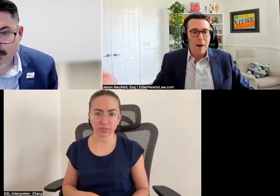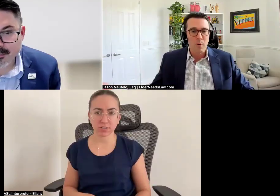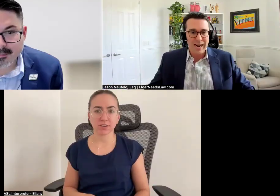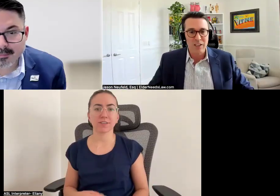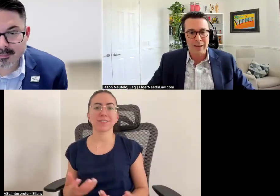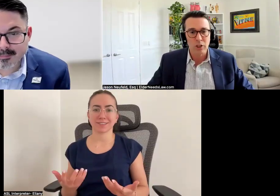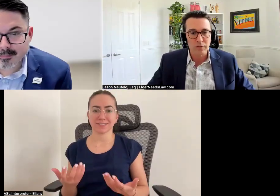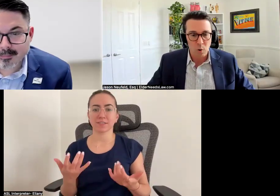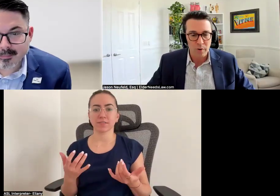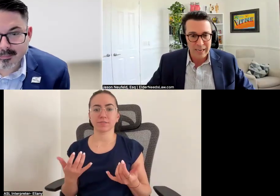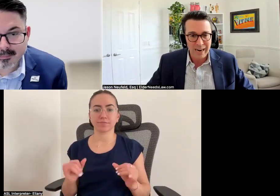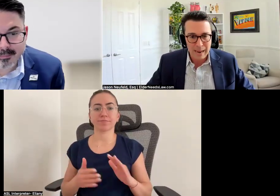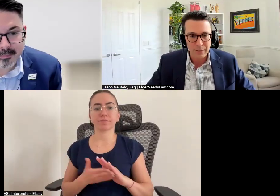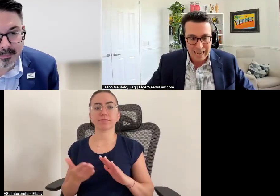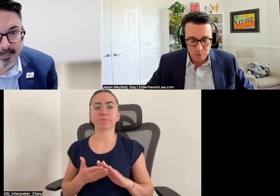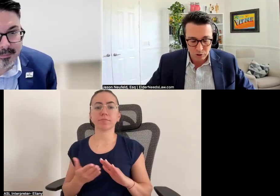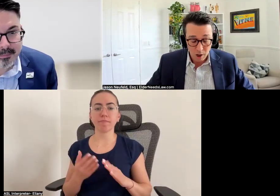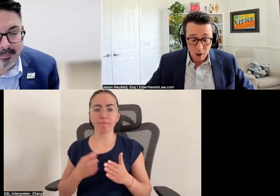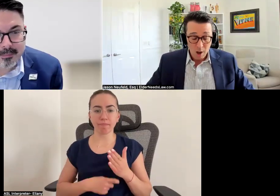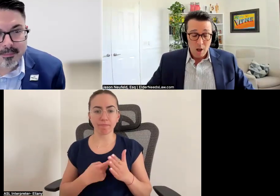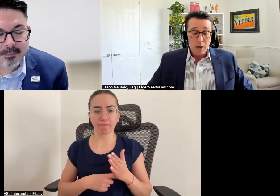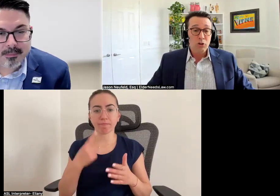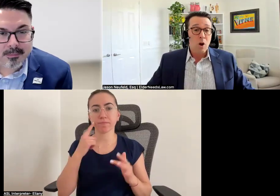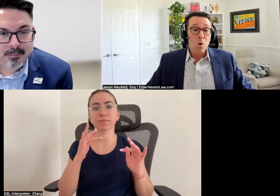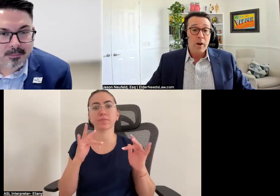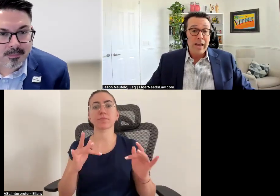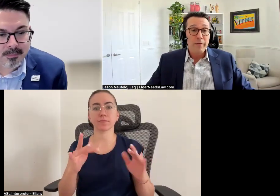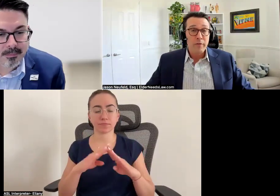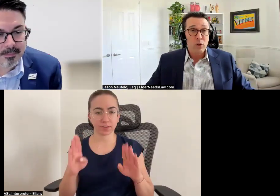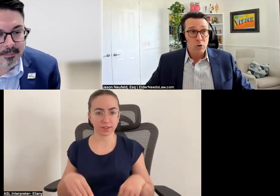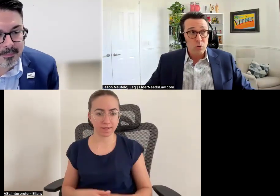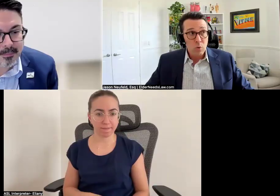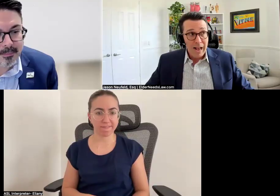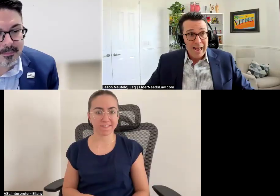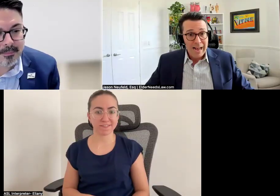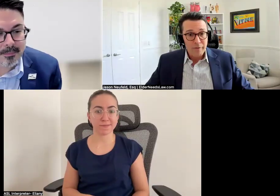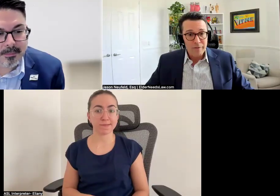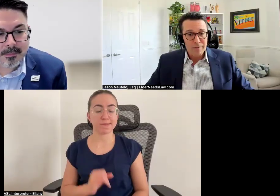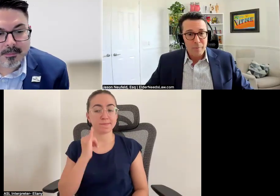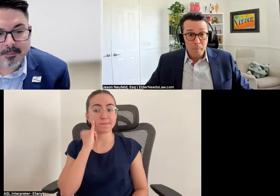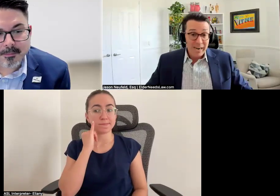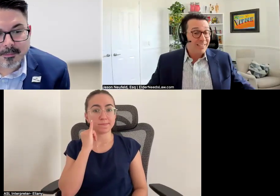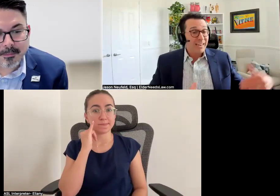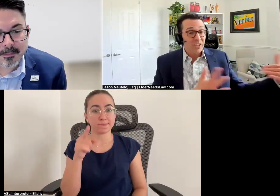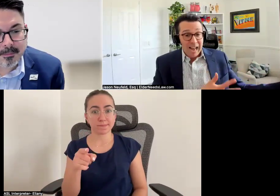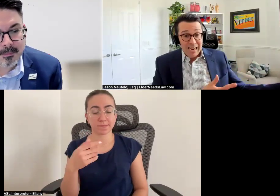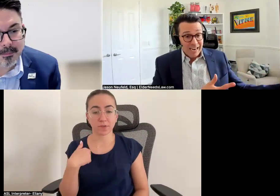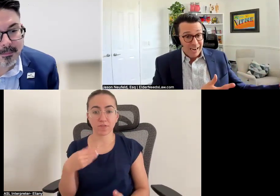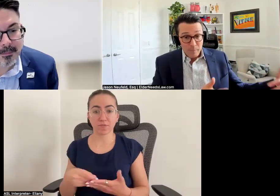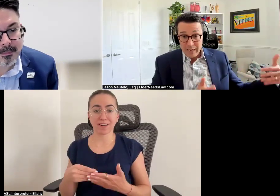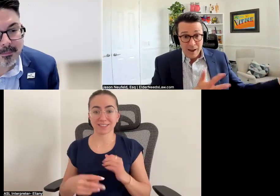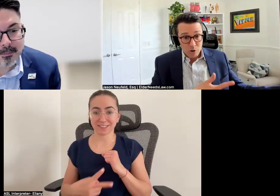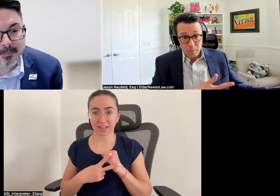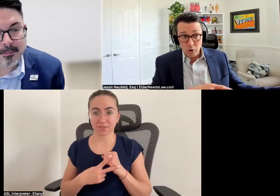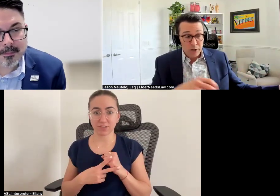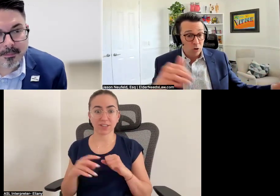still operating expenses for even an empty house. So if you have money set aside in an